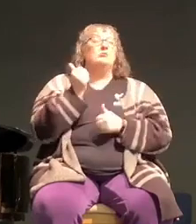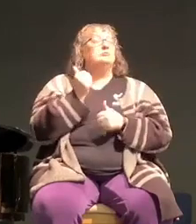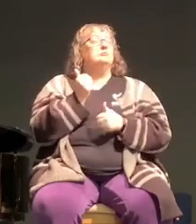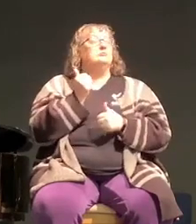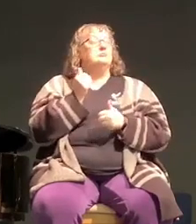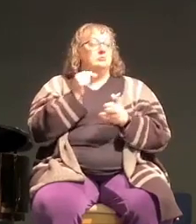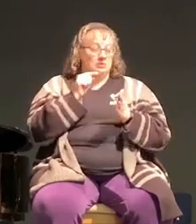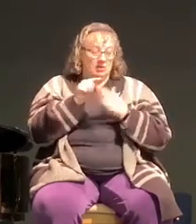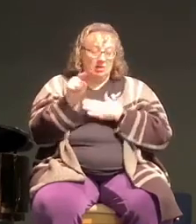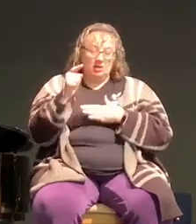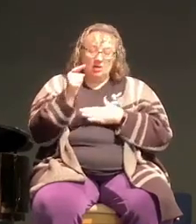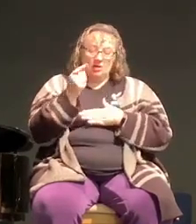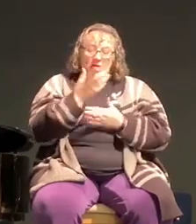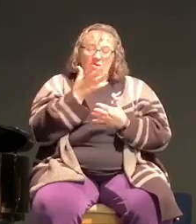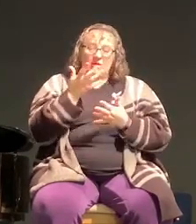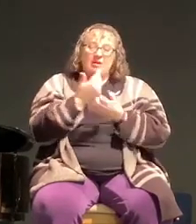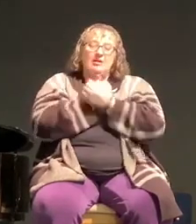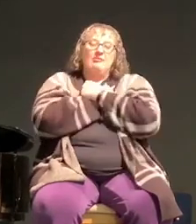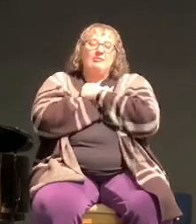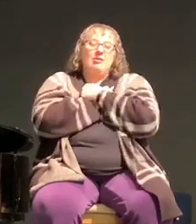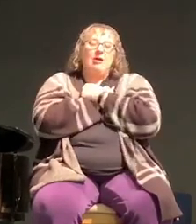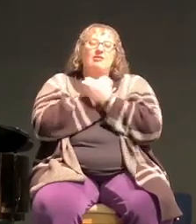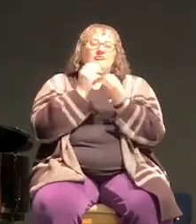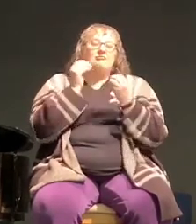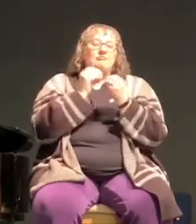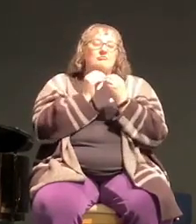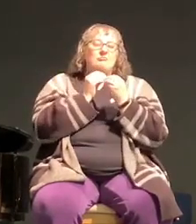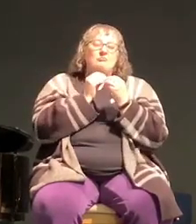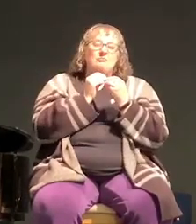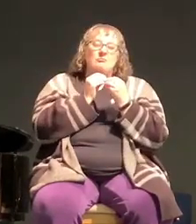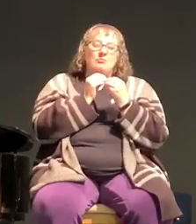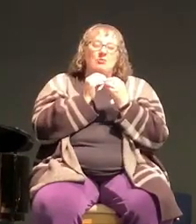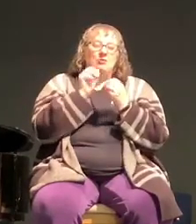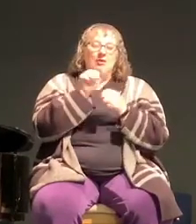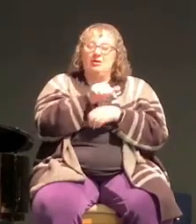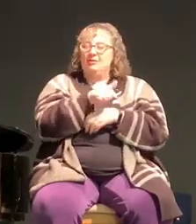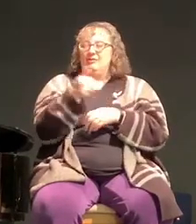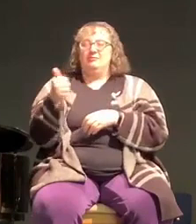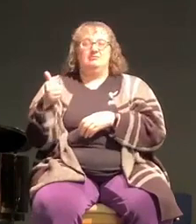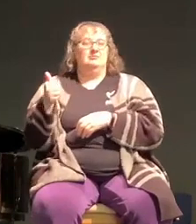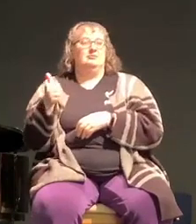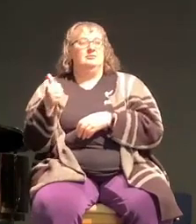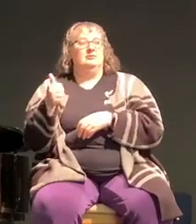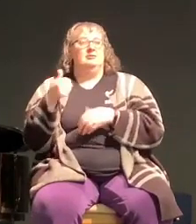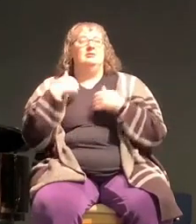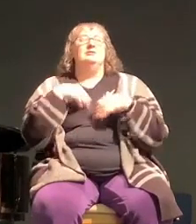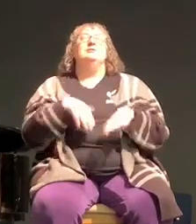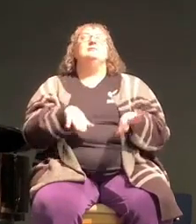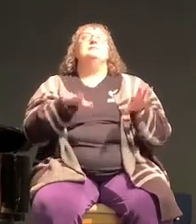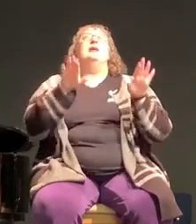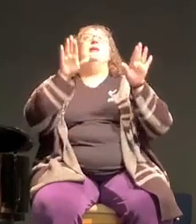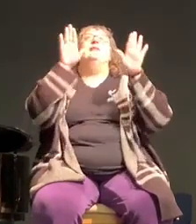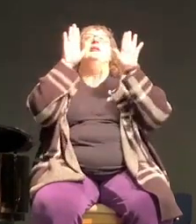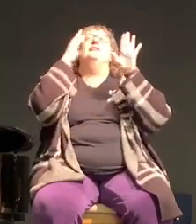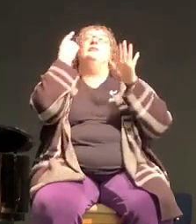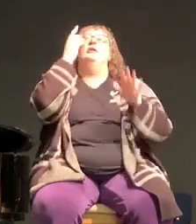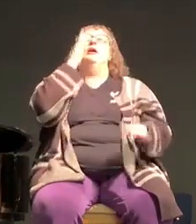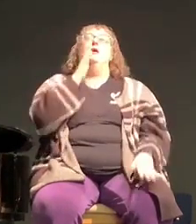to kill the thing that he loved more than anything else in this world, to sacrifice it for